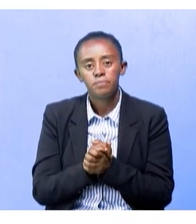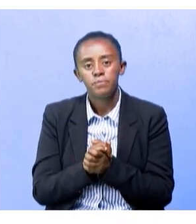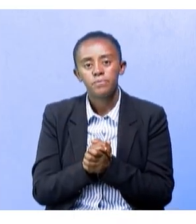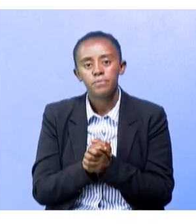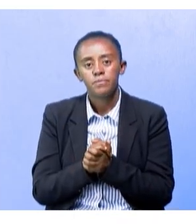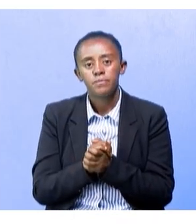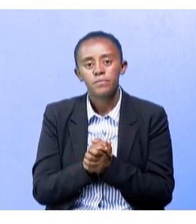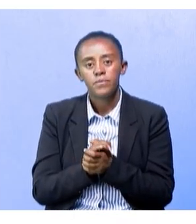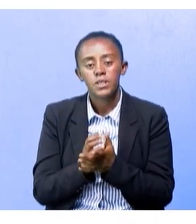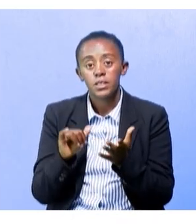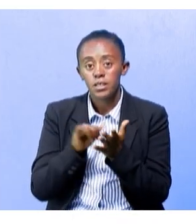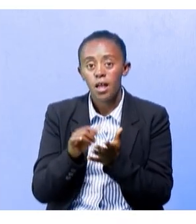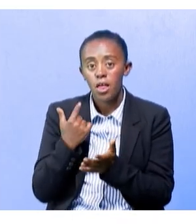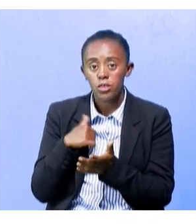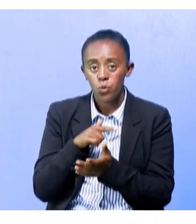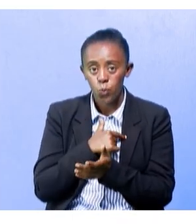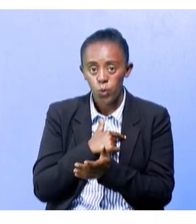that we